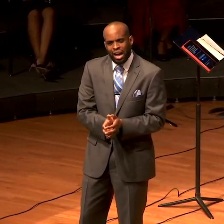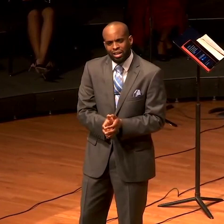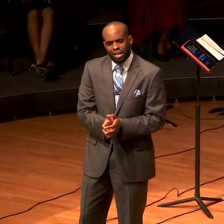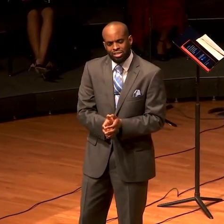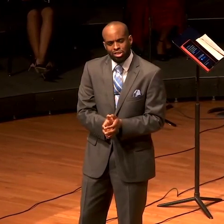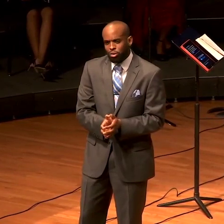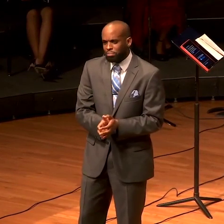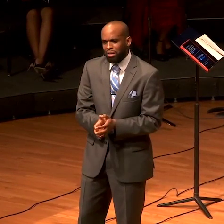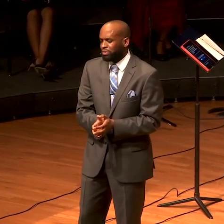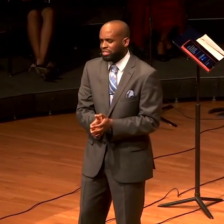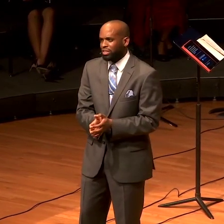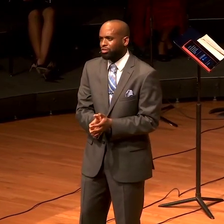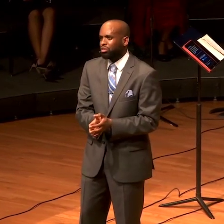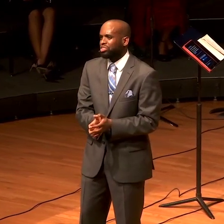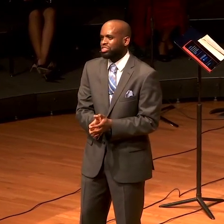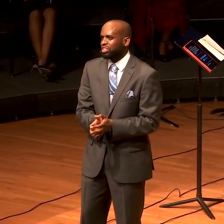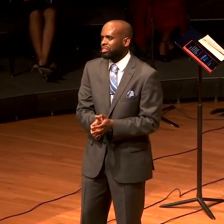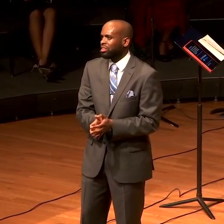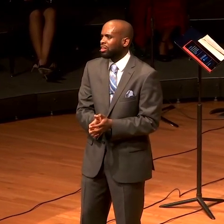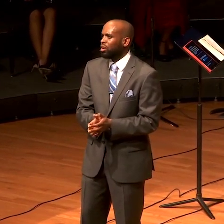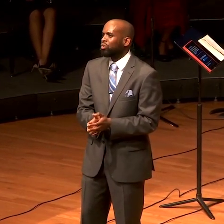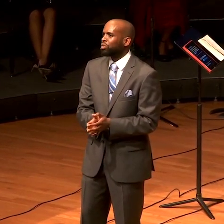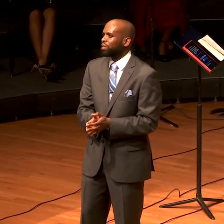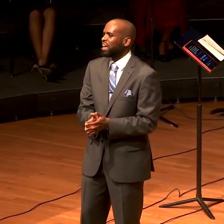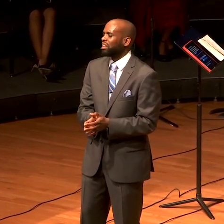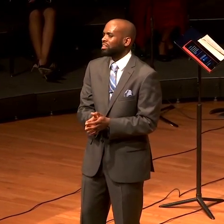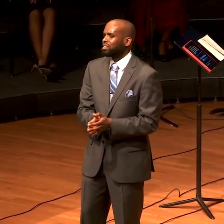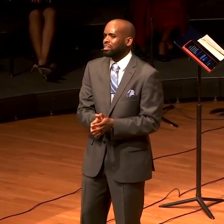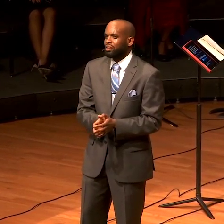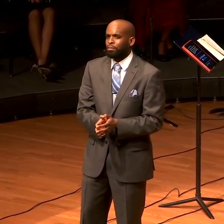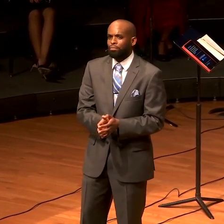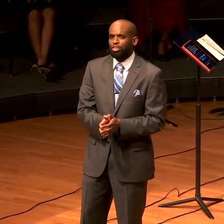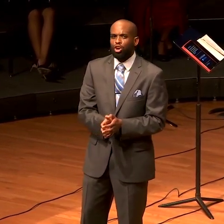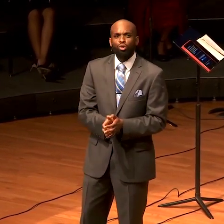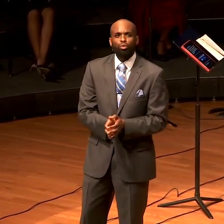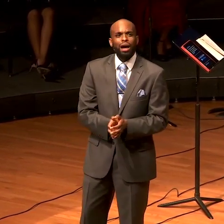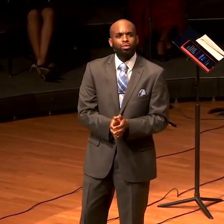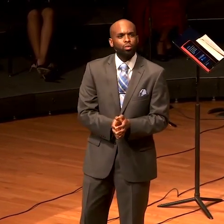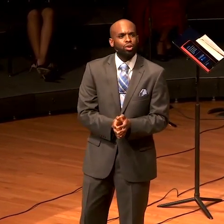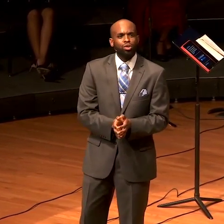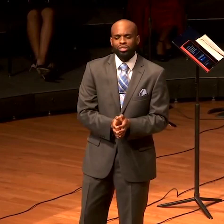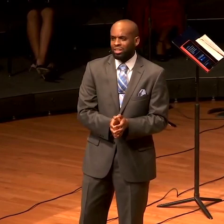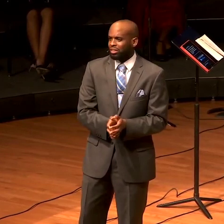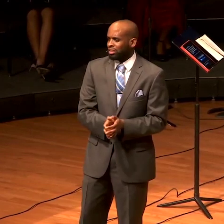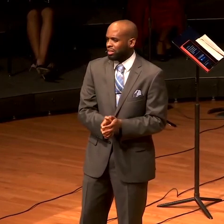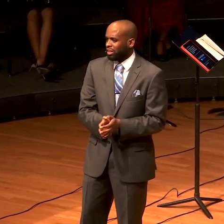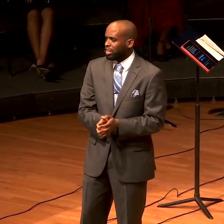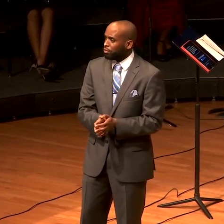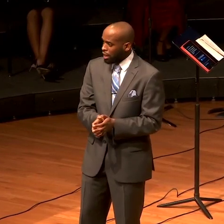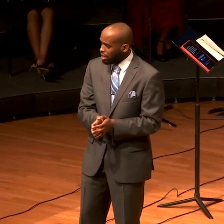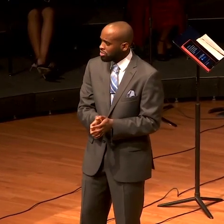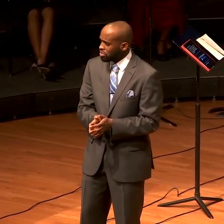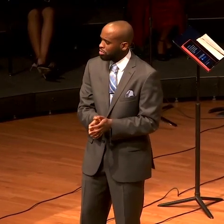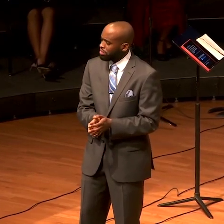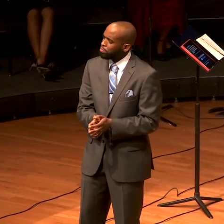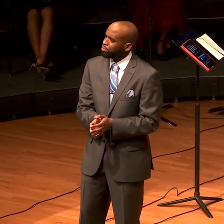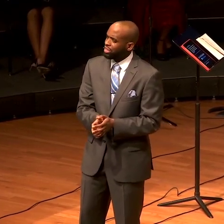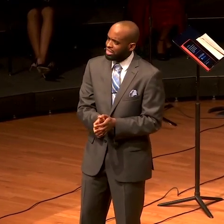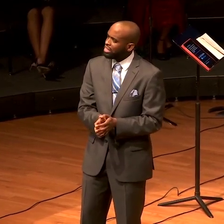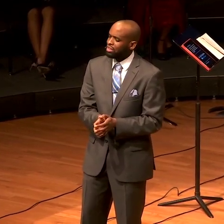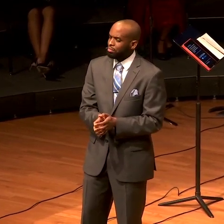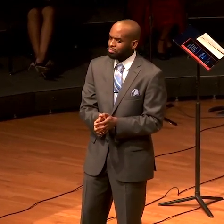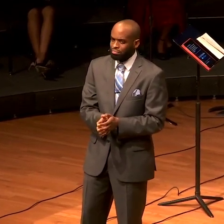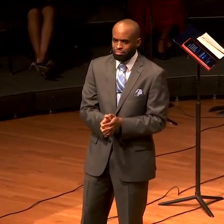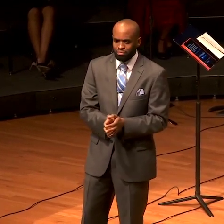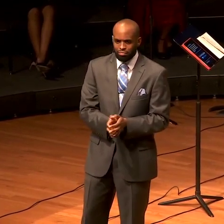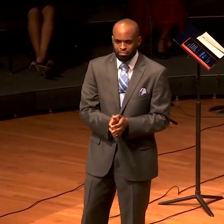That there's a God that has equipped every single Christian on the planet to go throughout the world and give hugs to people